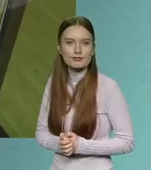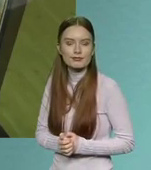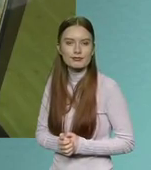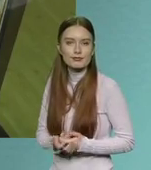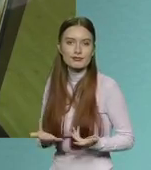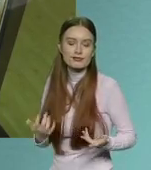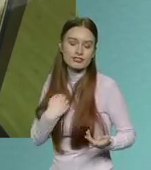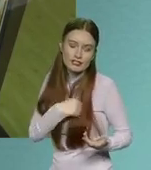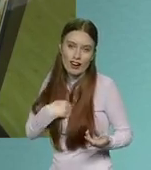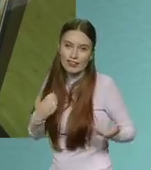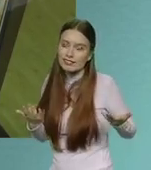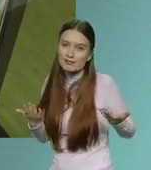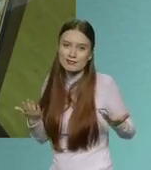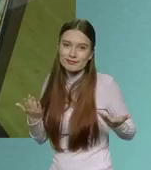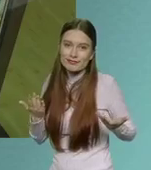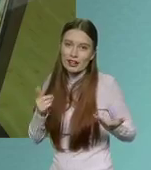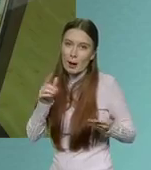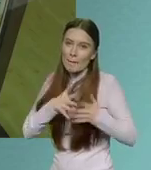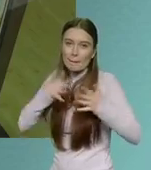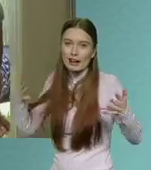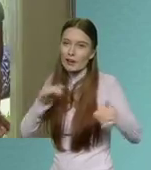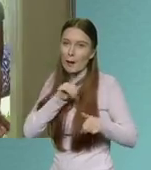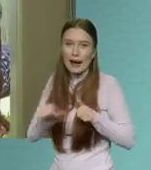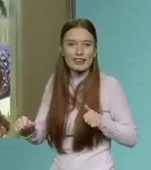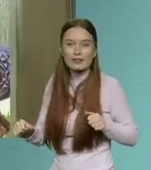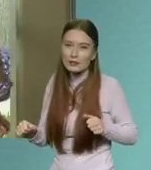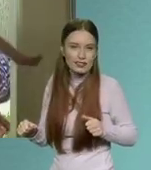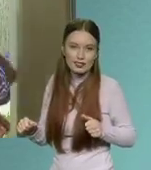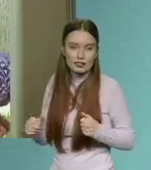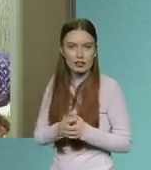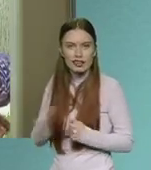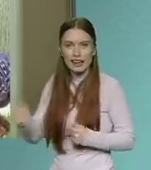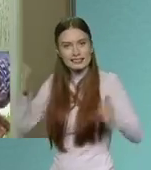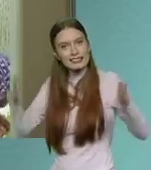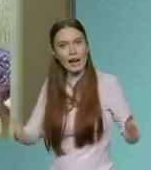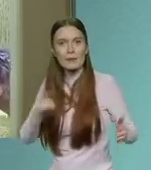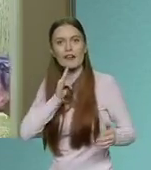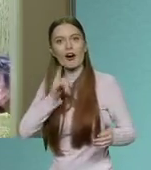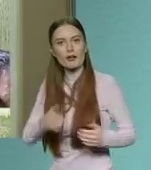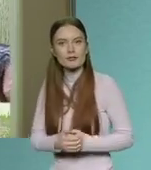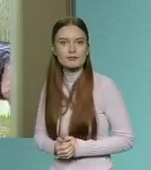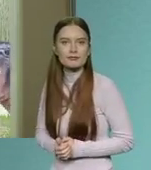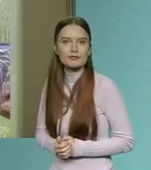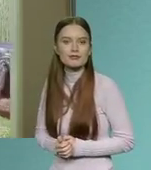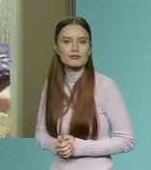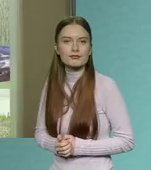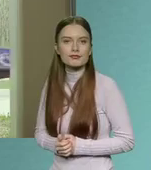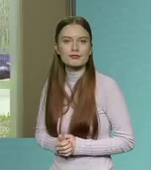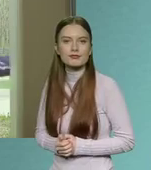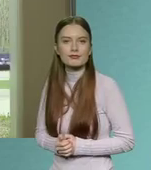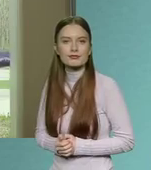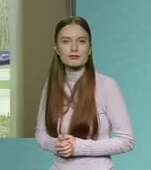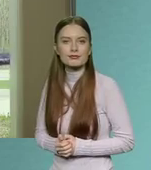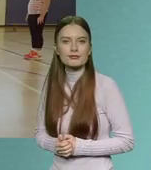Sorry, buddy. I guess bigger isn't always better. Take your sides, people! The Ozraptor goes. The